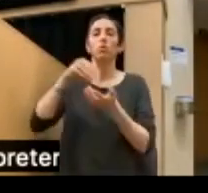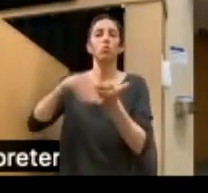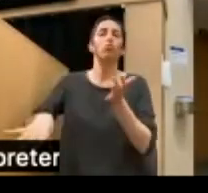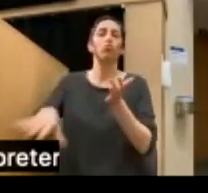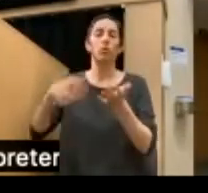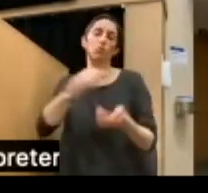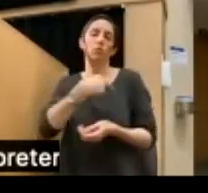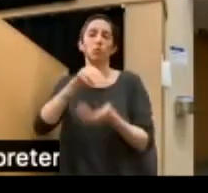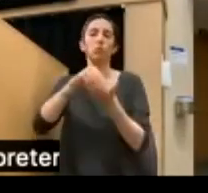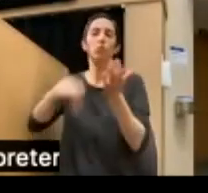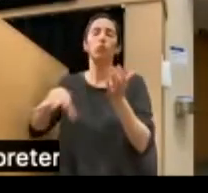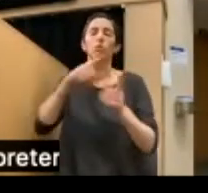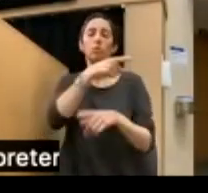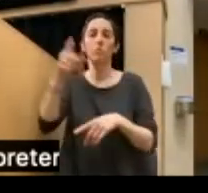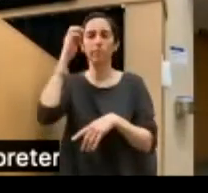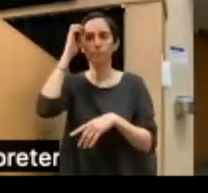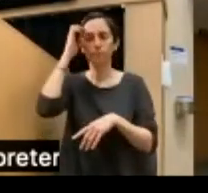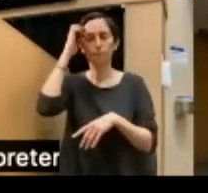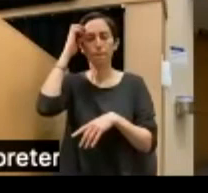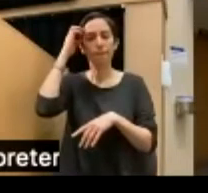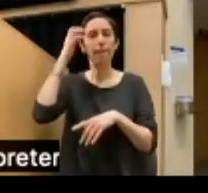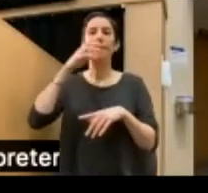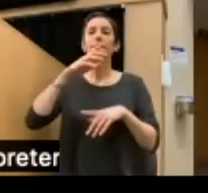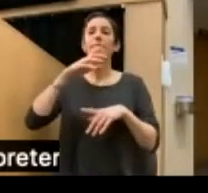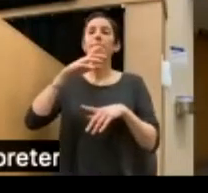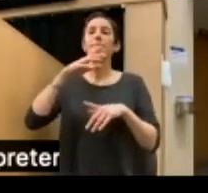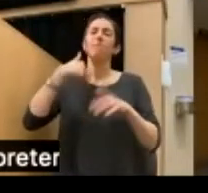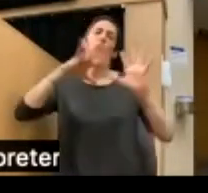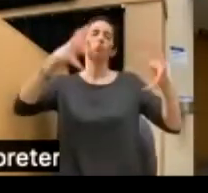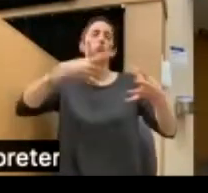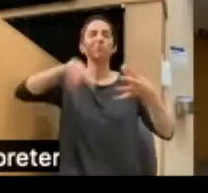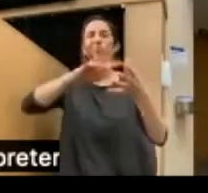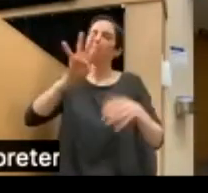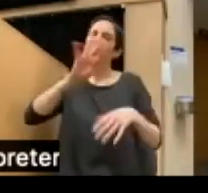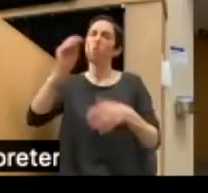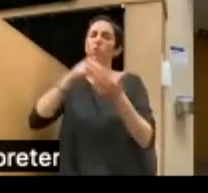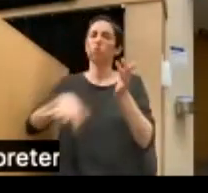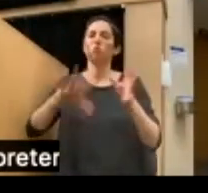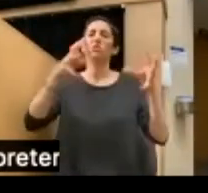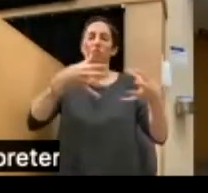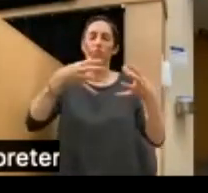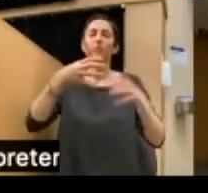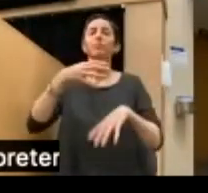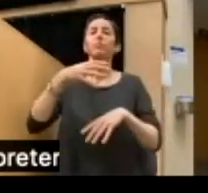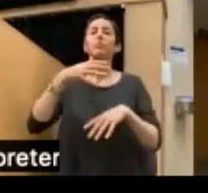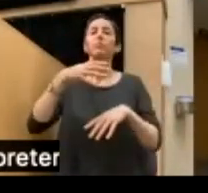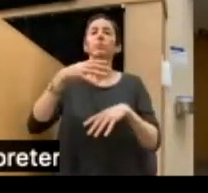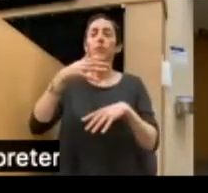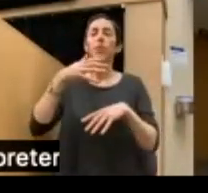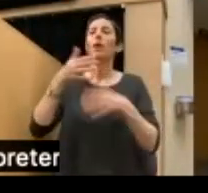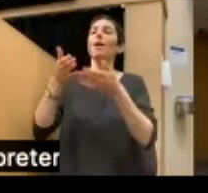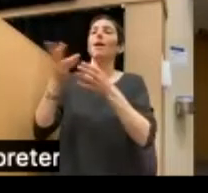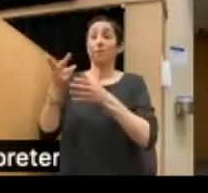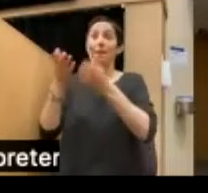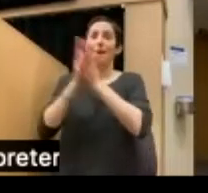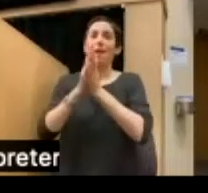or they asked seminary students, they took a group of about 40 students and they asked them to prepare a lecture, some of